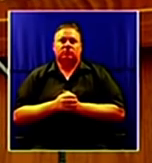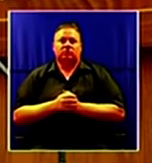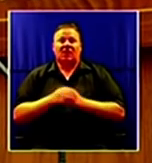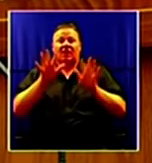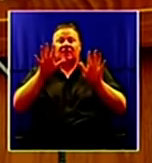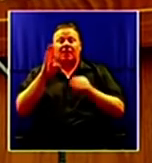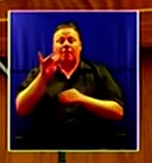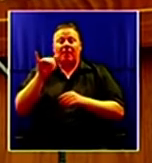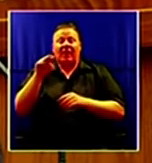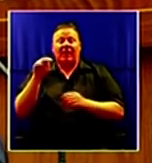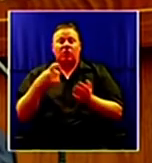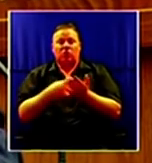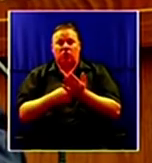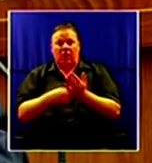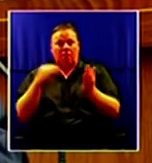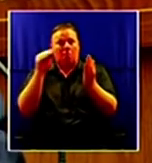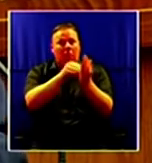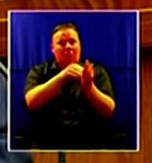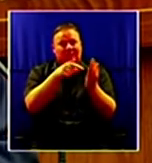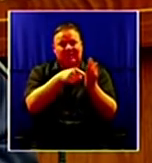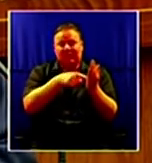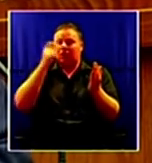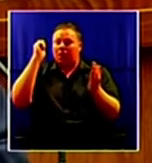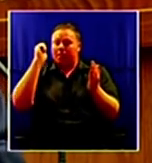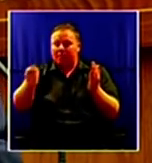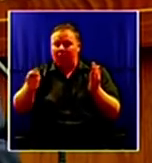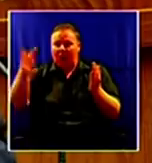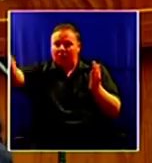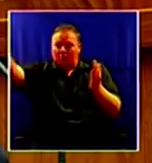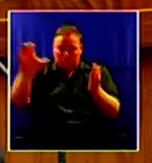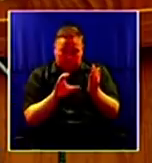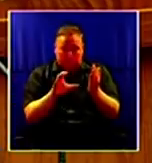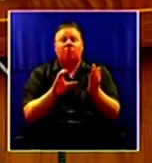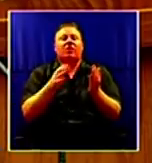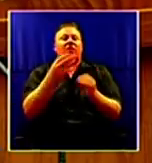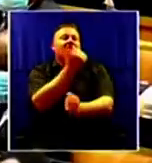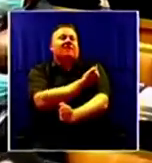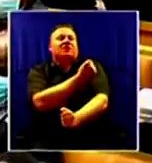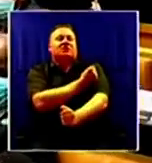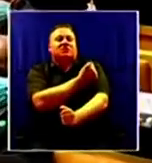purchase and delivery of vaccines over the next 2 years.